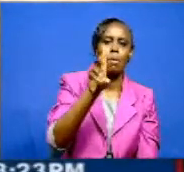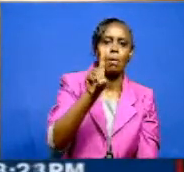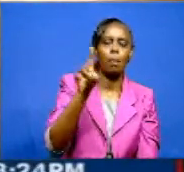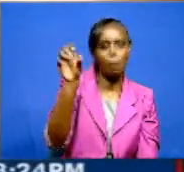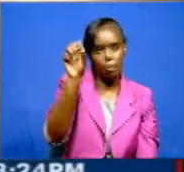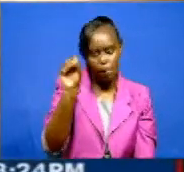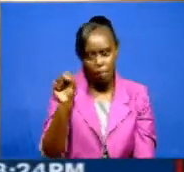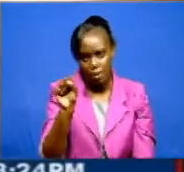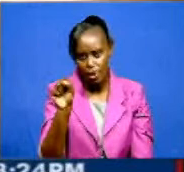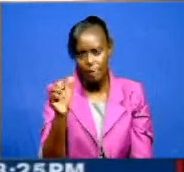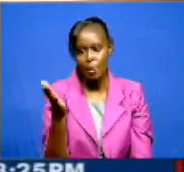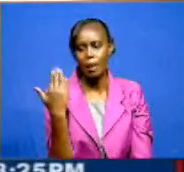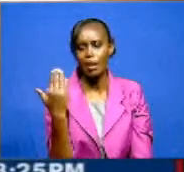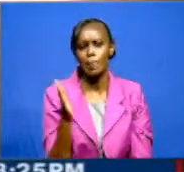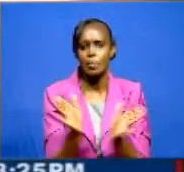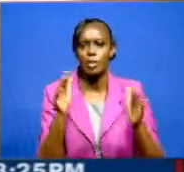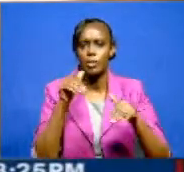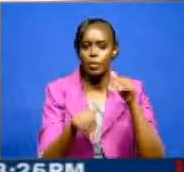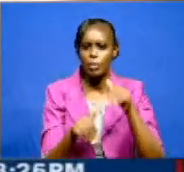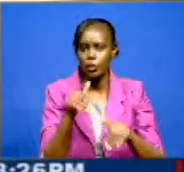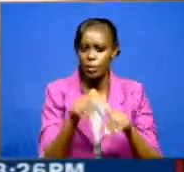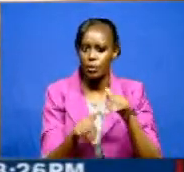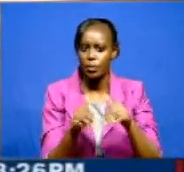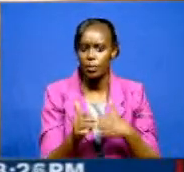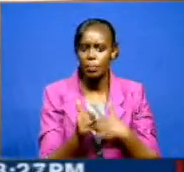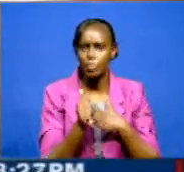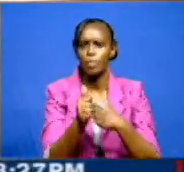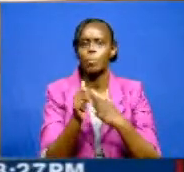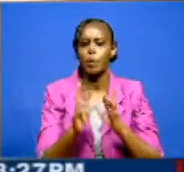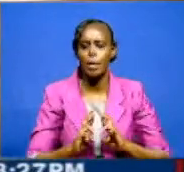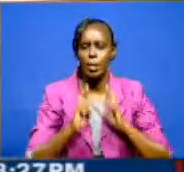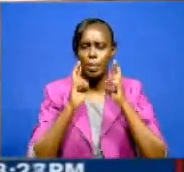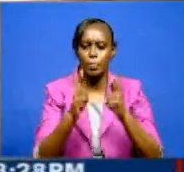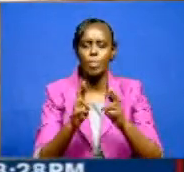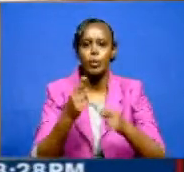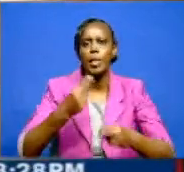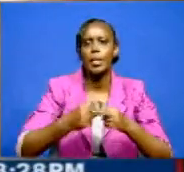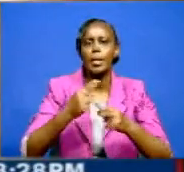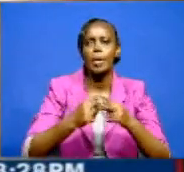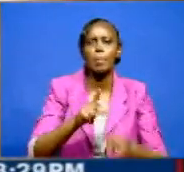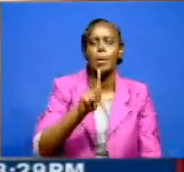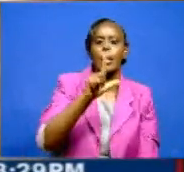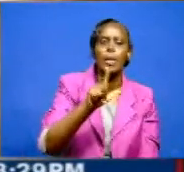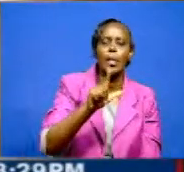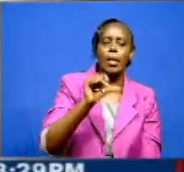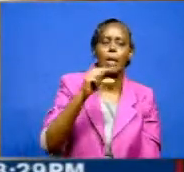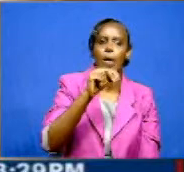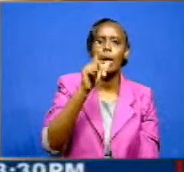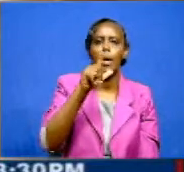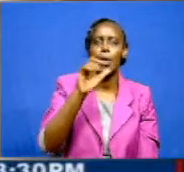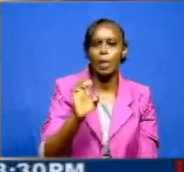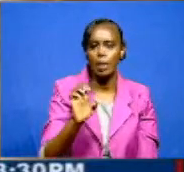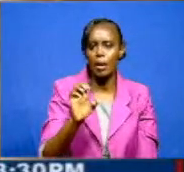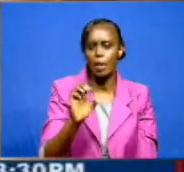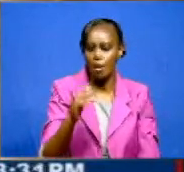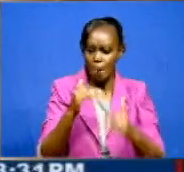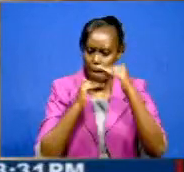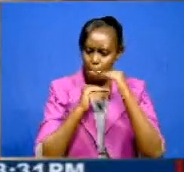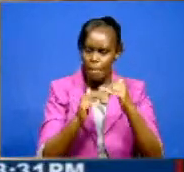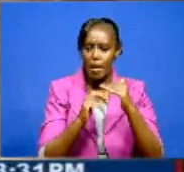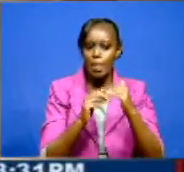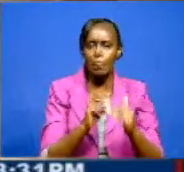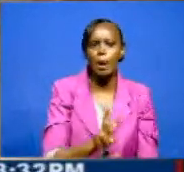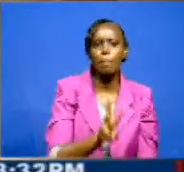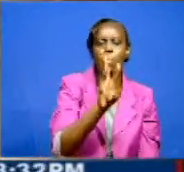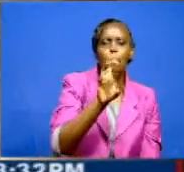were guided by the Legale report where the minimum number of wards in our constituency was given